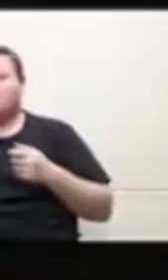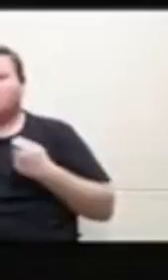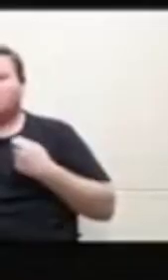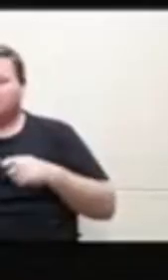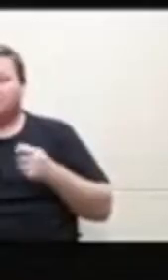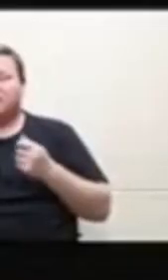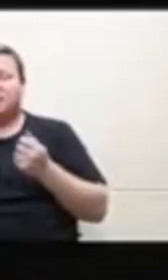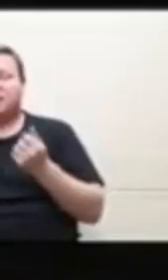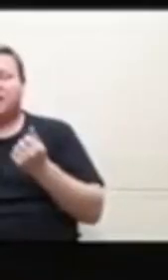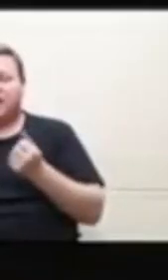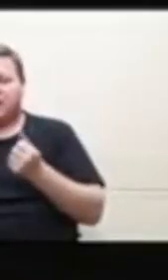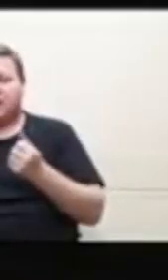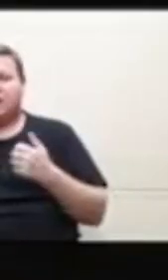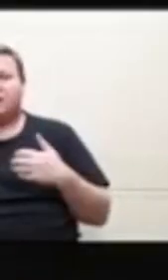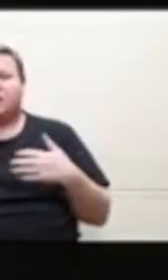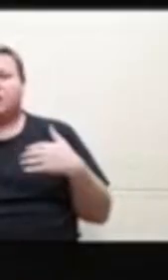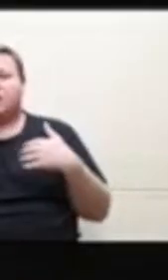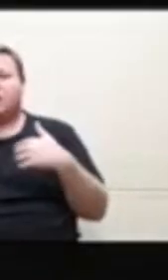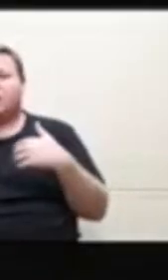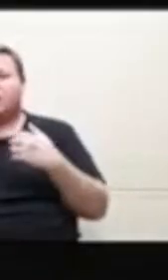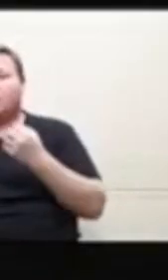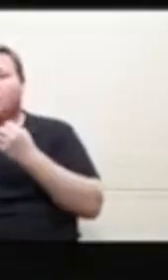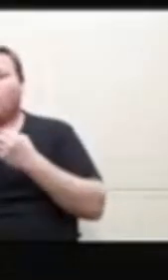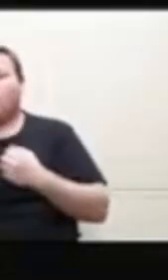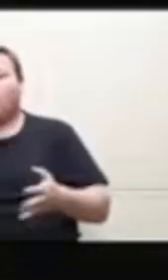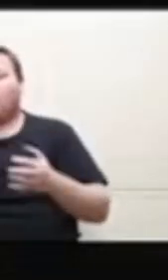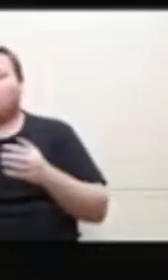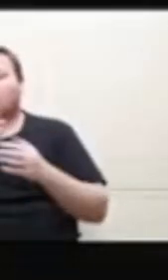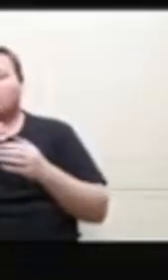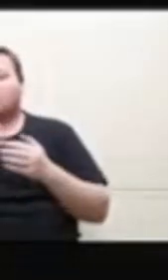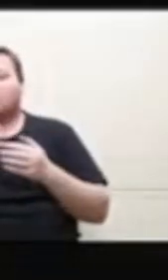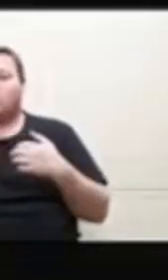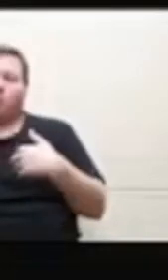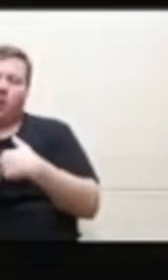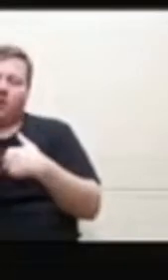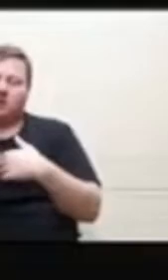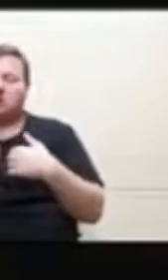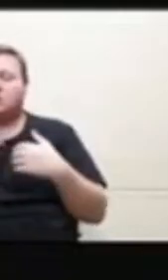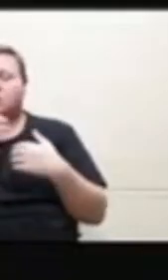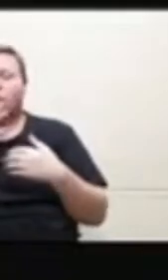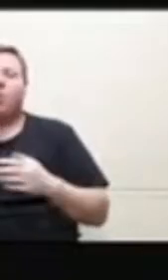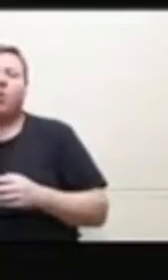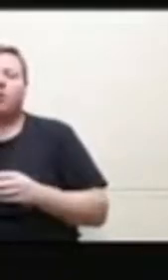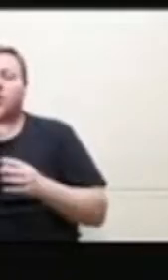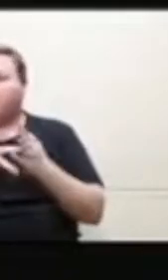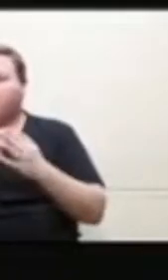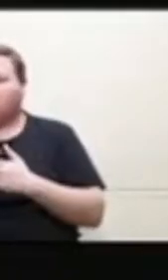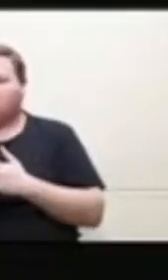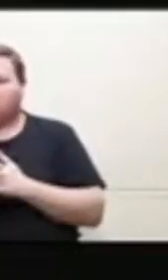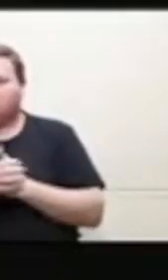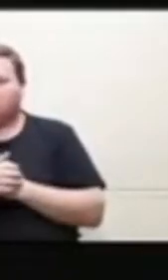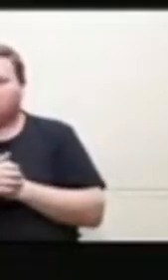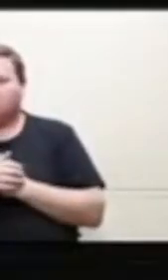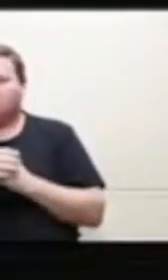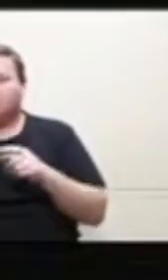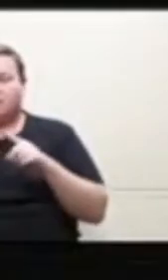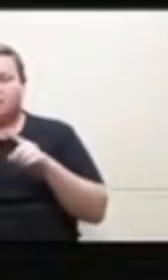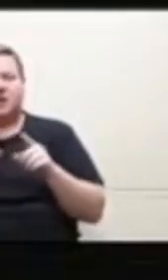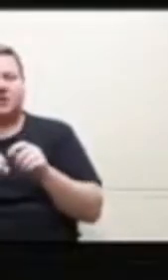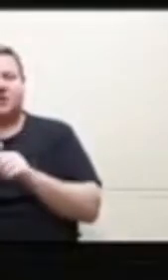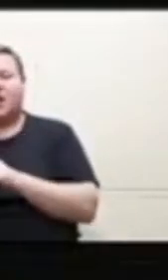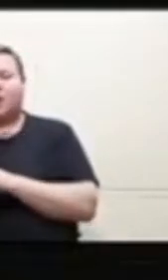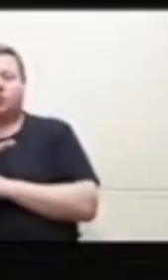planned, resulting in them exceeding the budget, whereas the outcomes of the planned